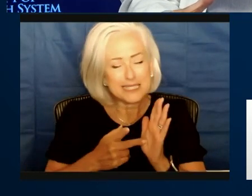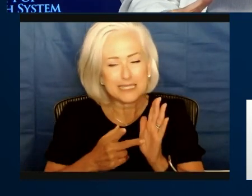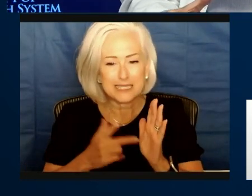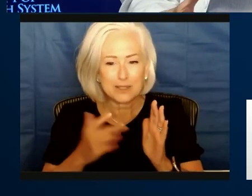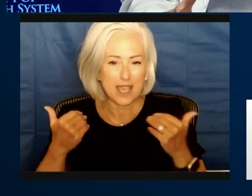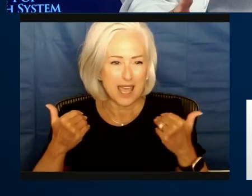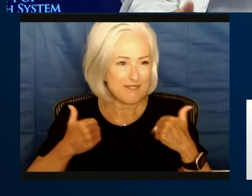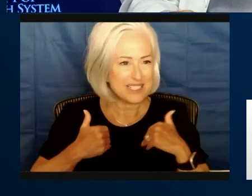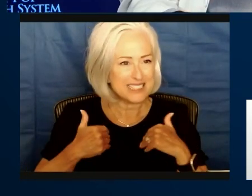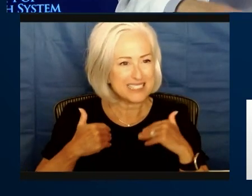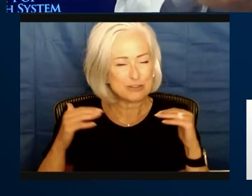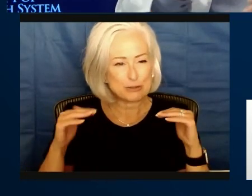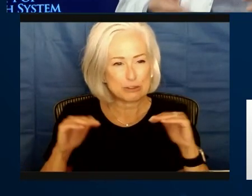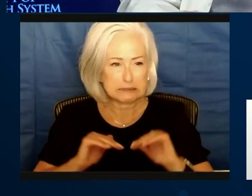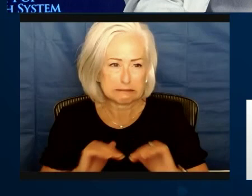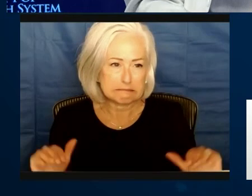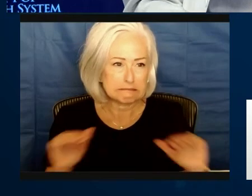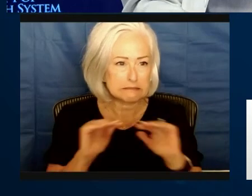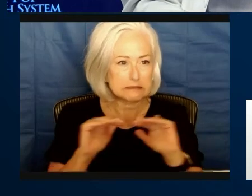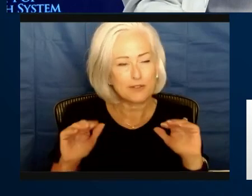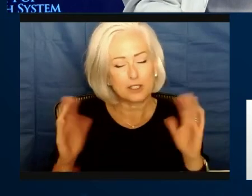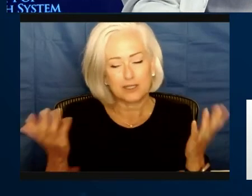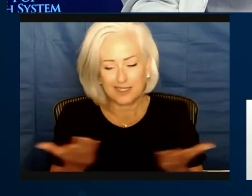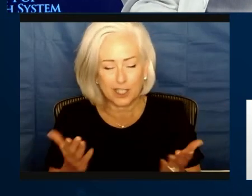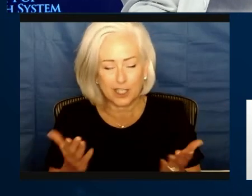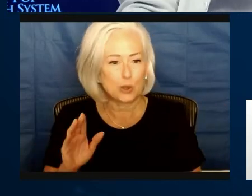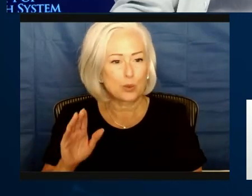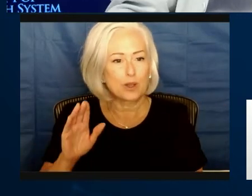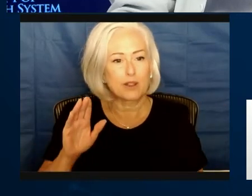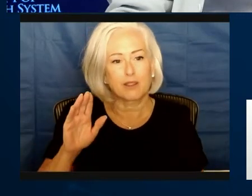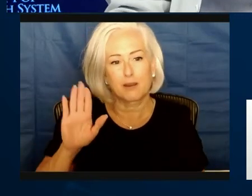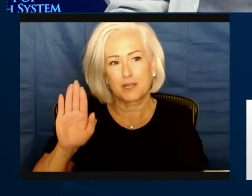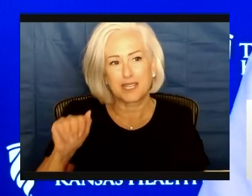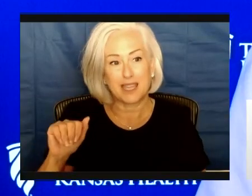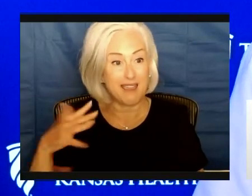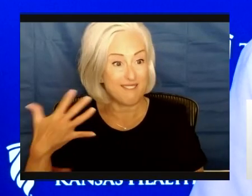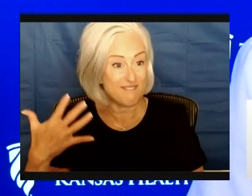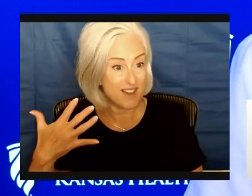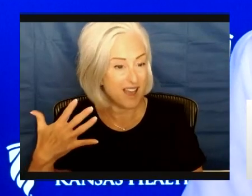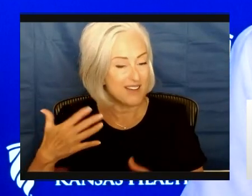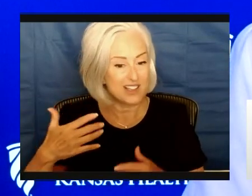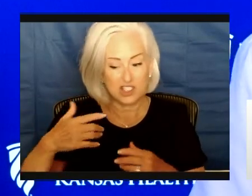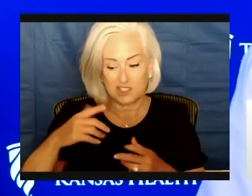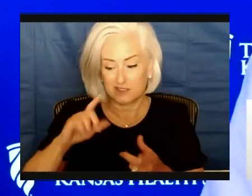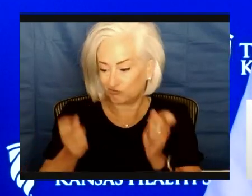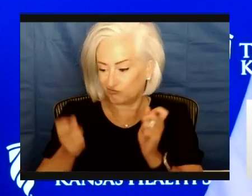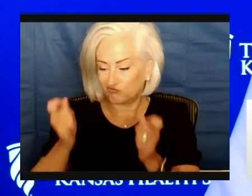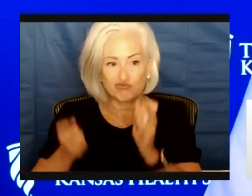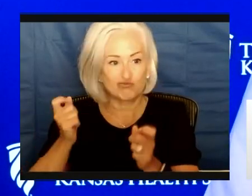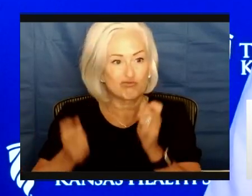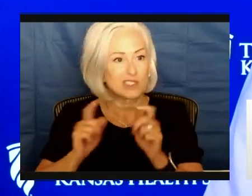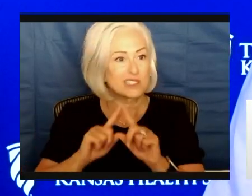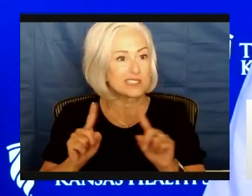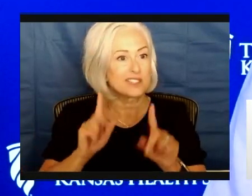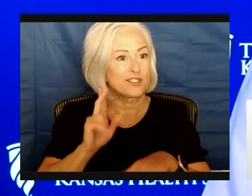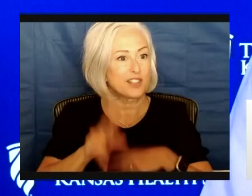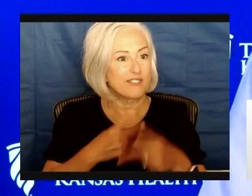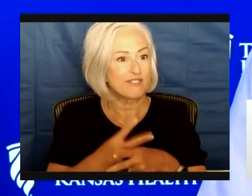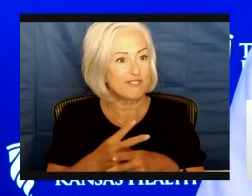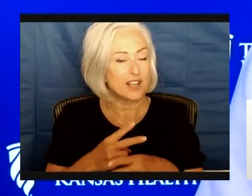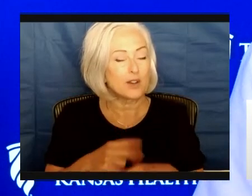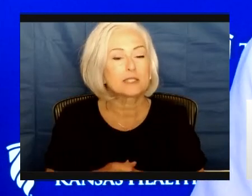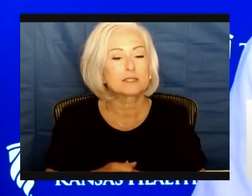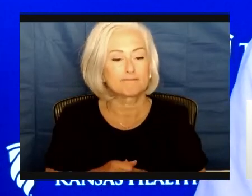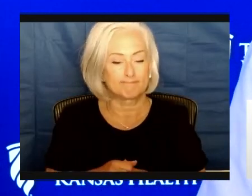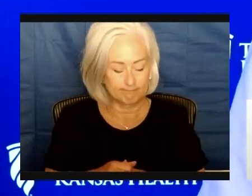States around with the BA5, because we just keep getting one variant right after the other. Yeah, I think that's reasonable, and those variants really tend to be the same clinically